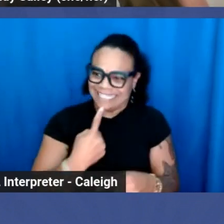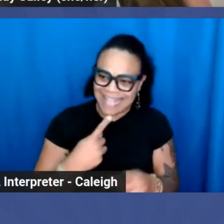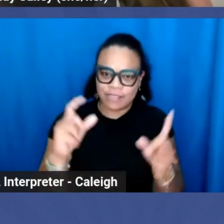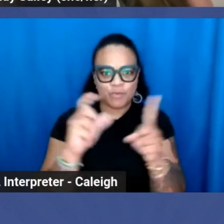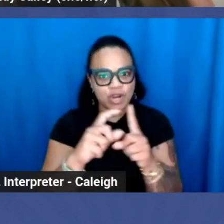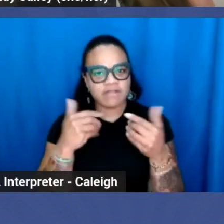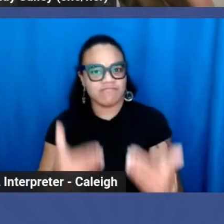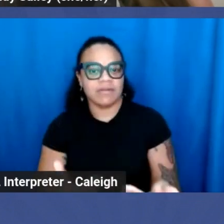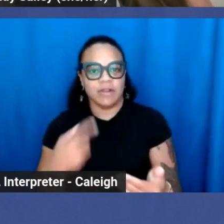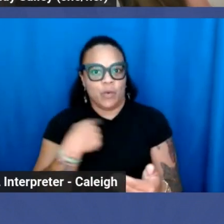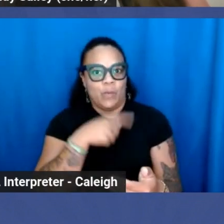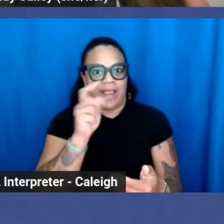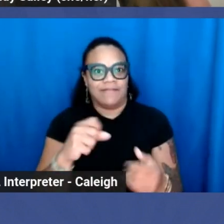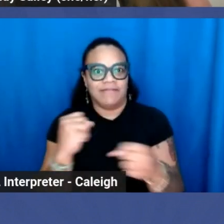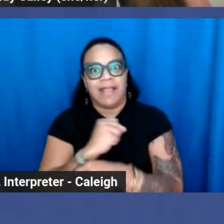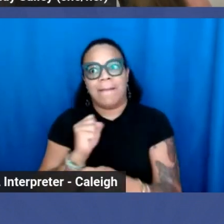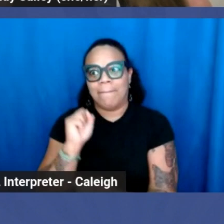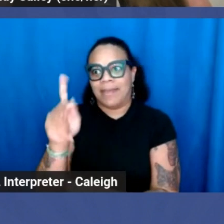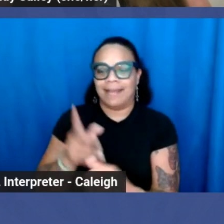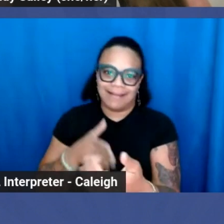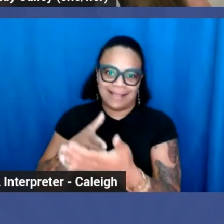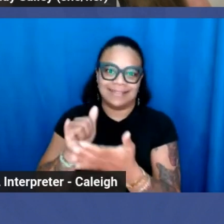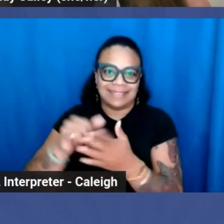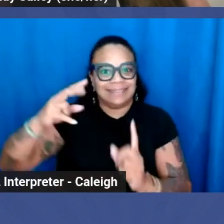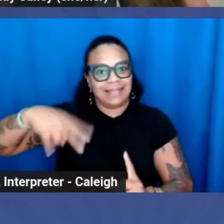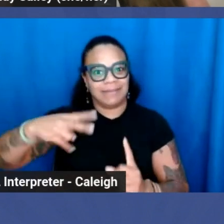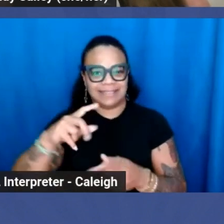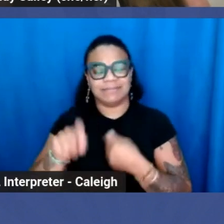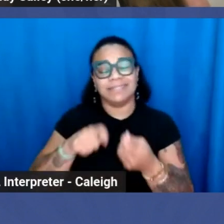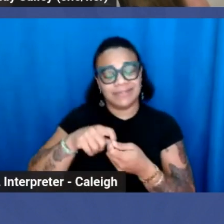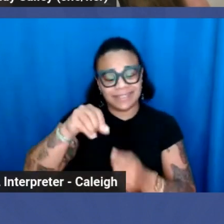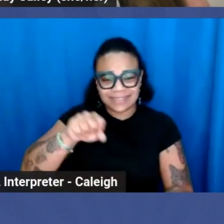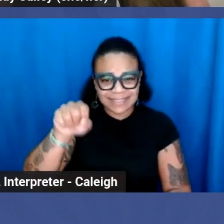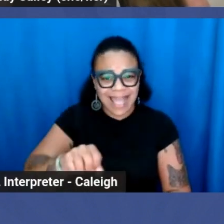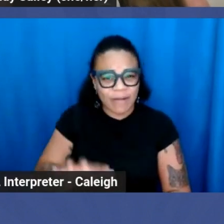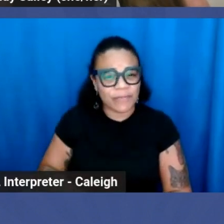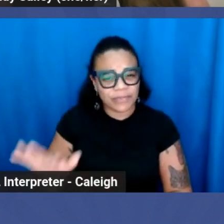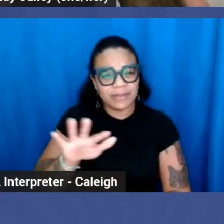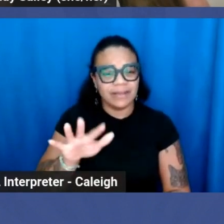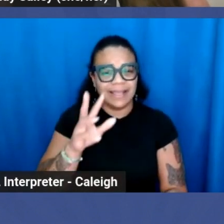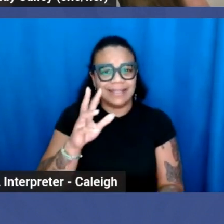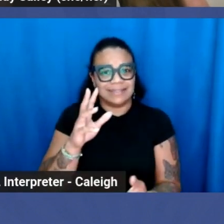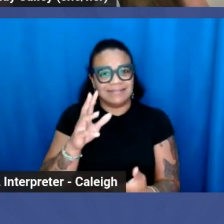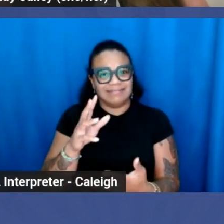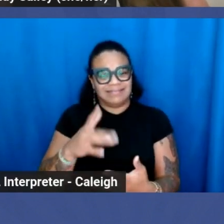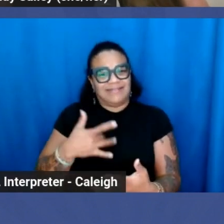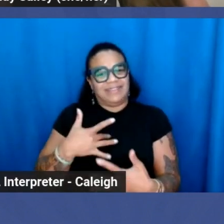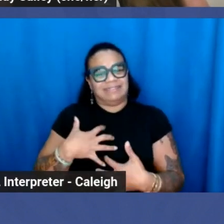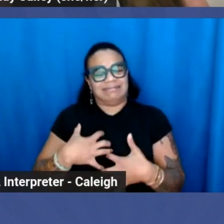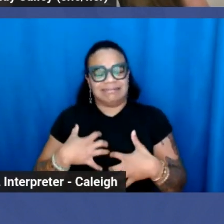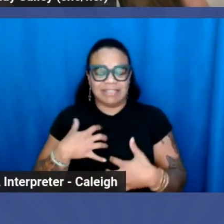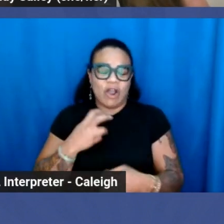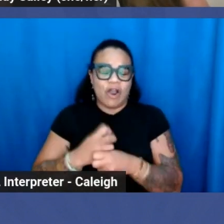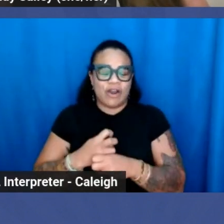like environment and community, especially in the South, it's kind of hard to see that. Like honestly, you know, it's kind of hard to see how we